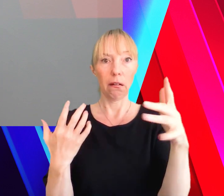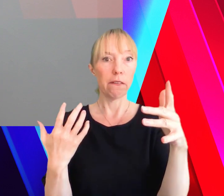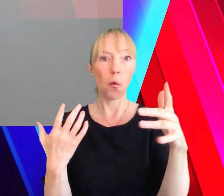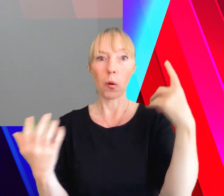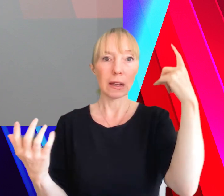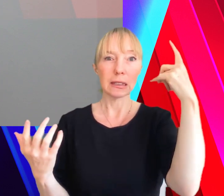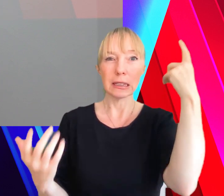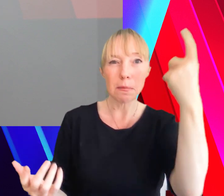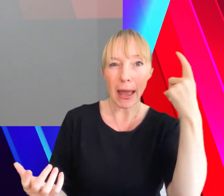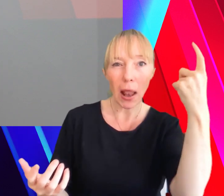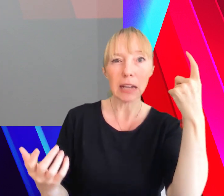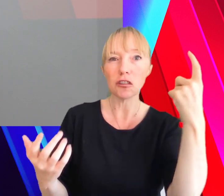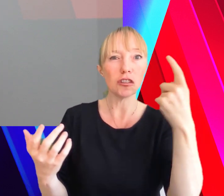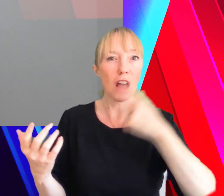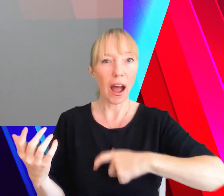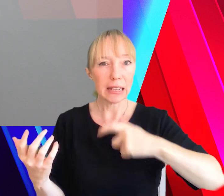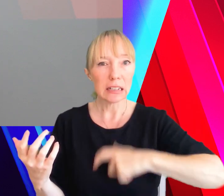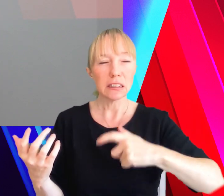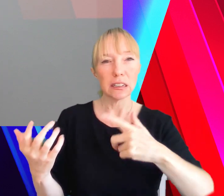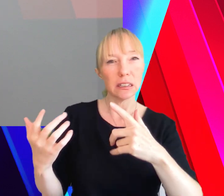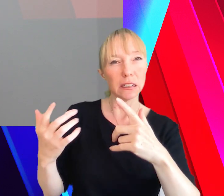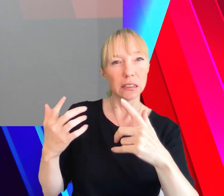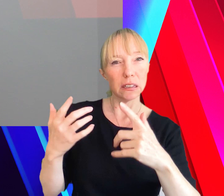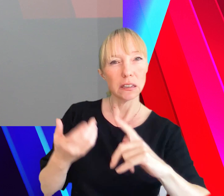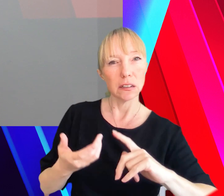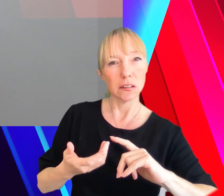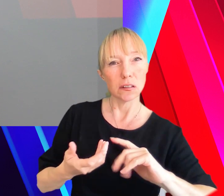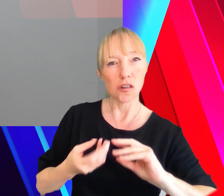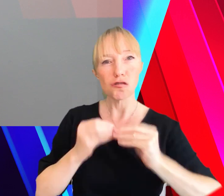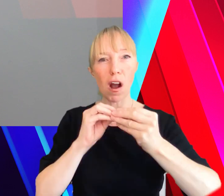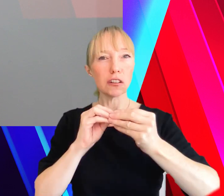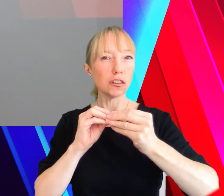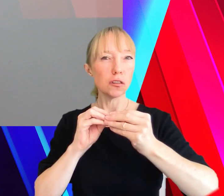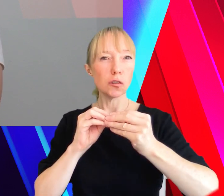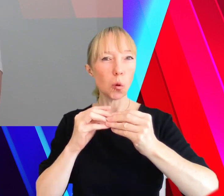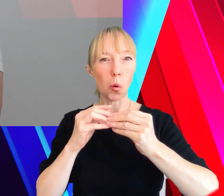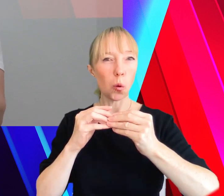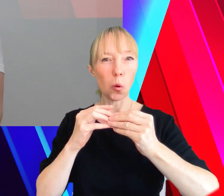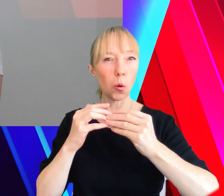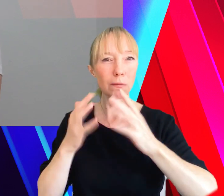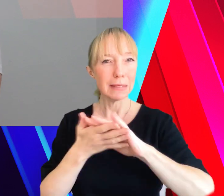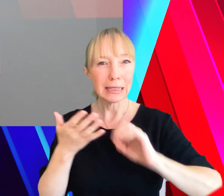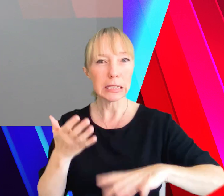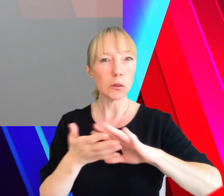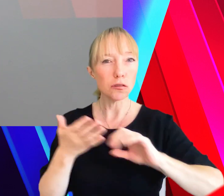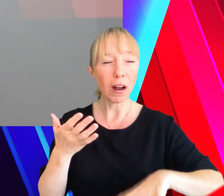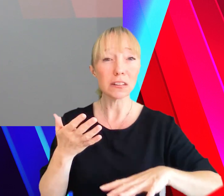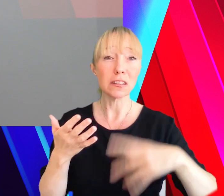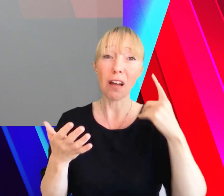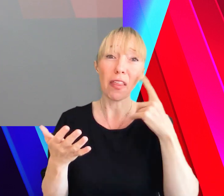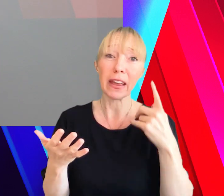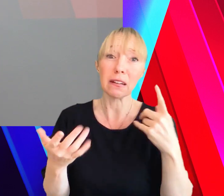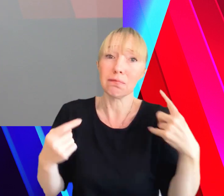there for kind of like speculation, and all these identity kind of constructions and deconstructions. And I think it's